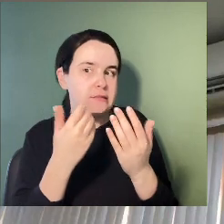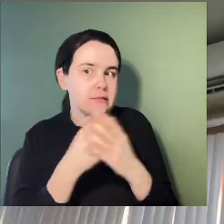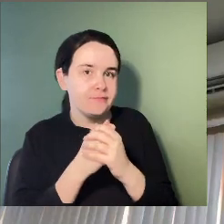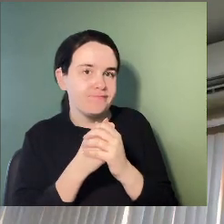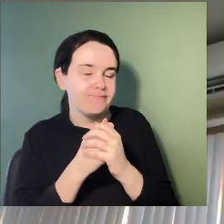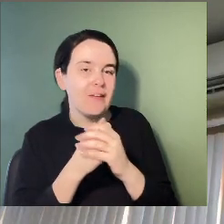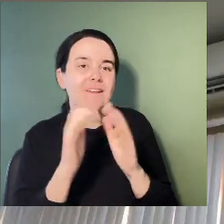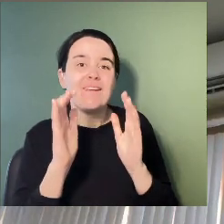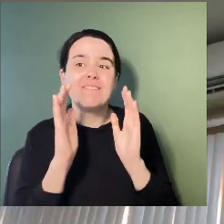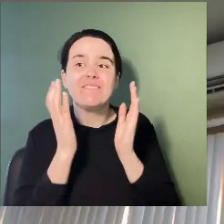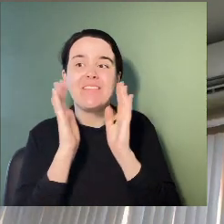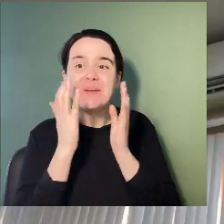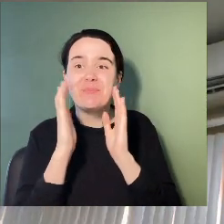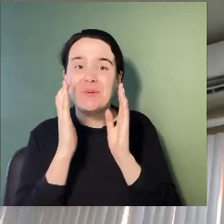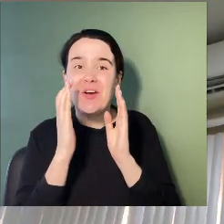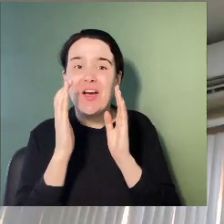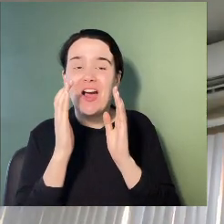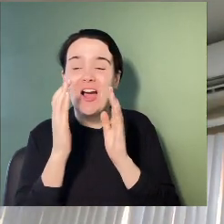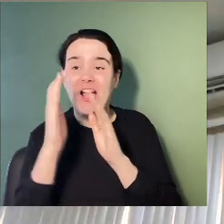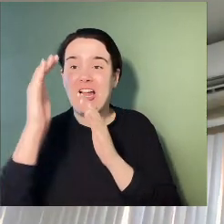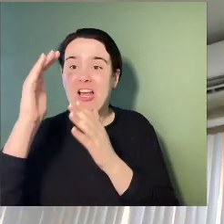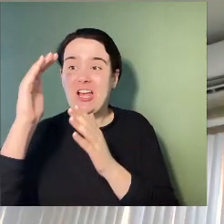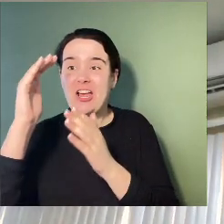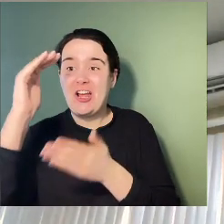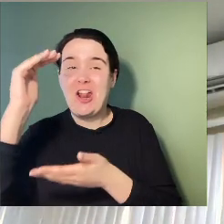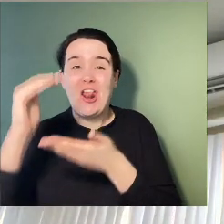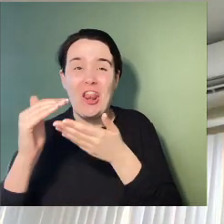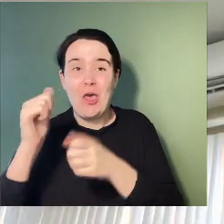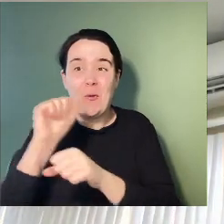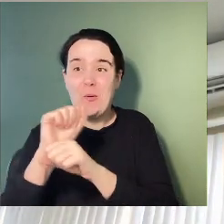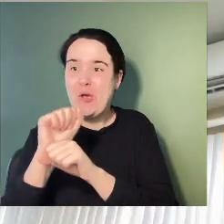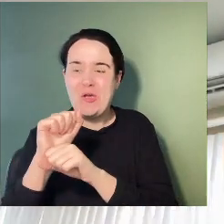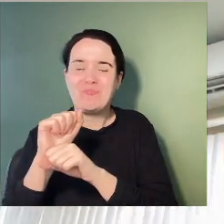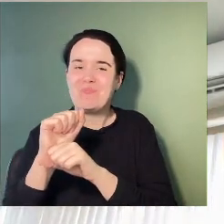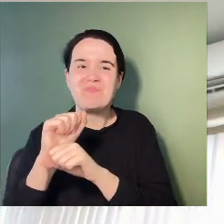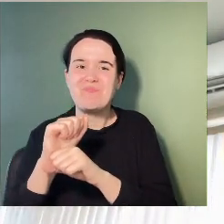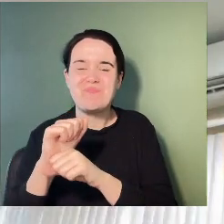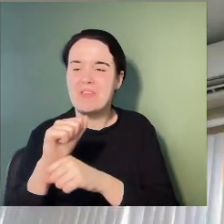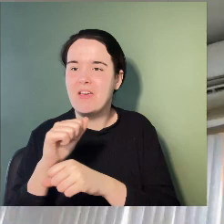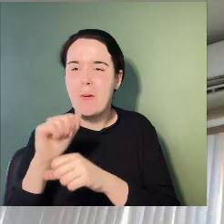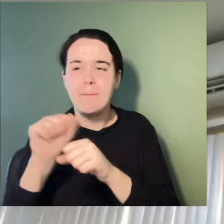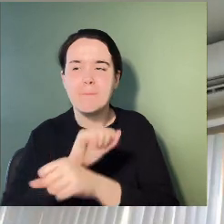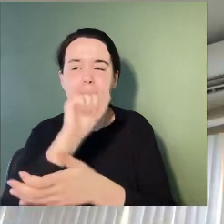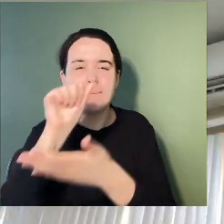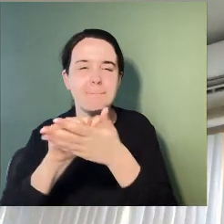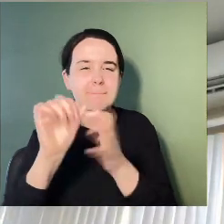championing one platform versus another, but they do have a pretty comprehensive ad library, which